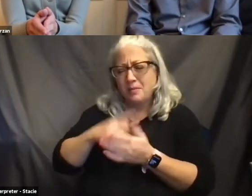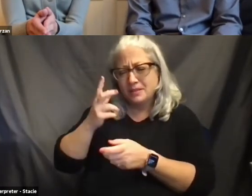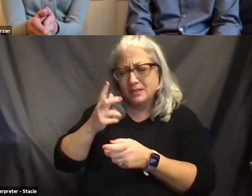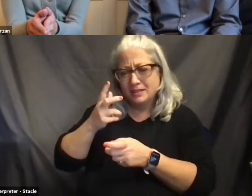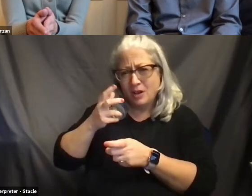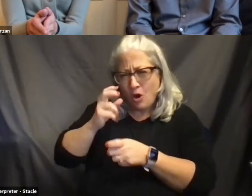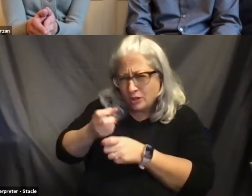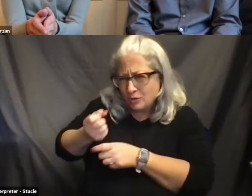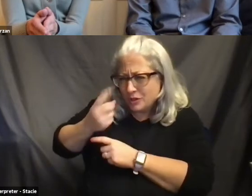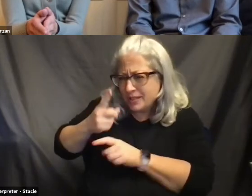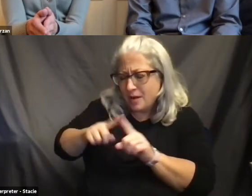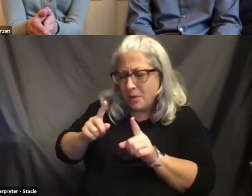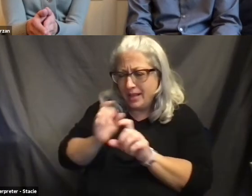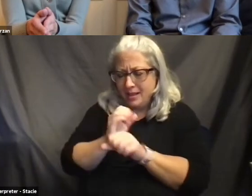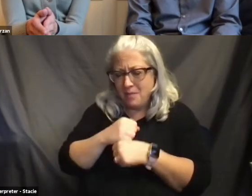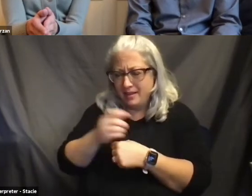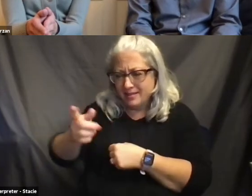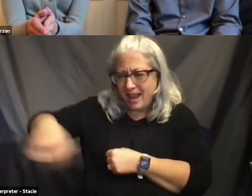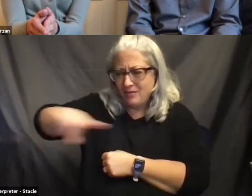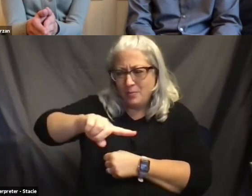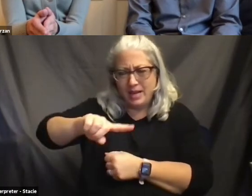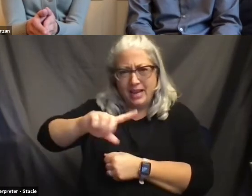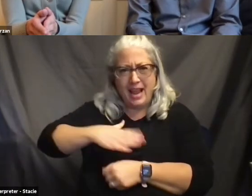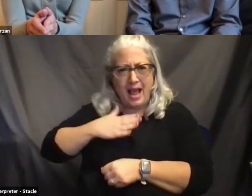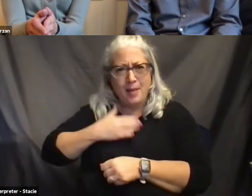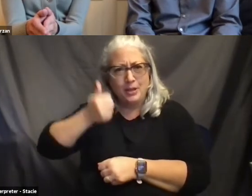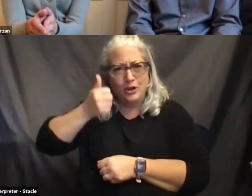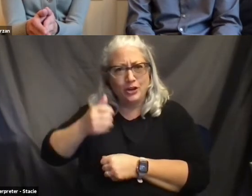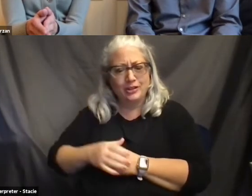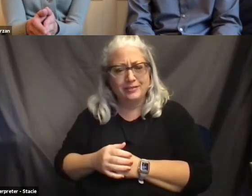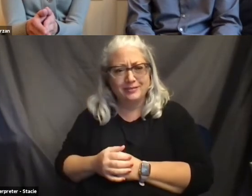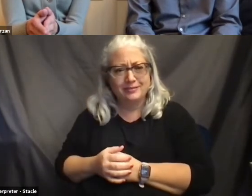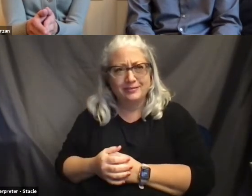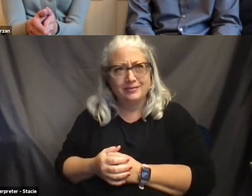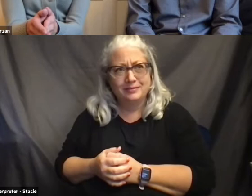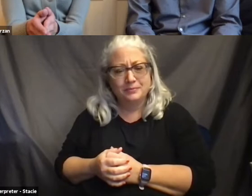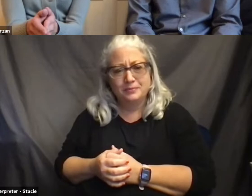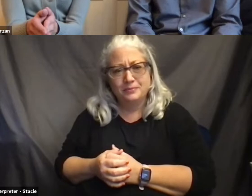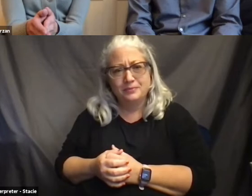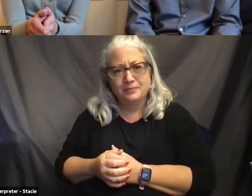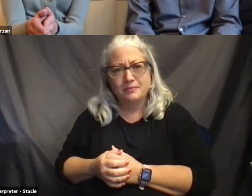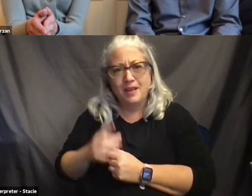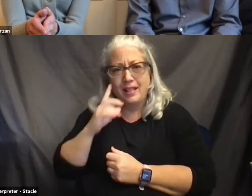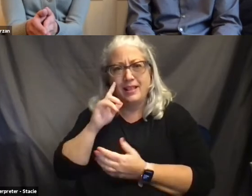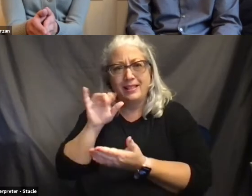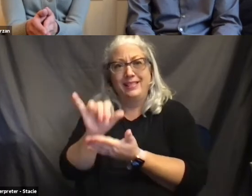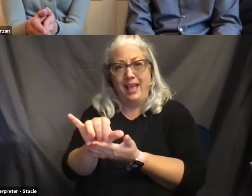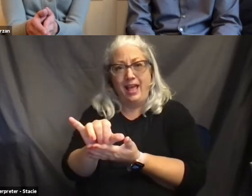just makes everyone around him happier, And so I think that is